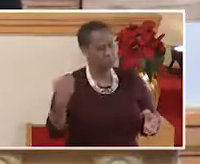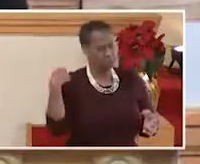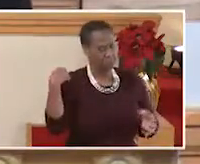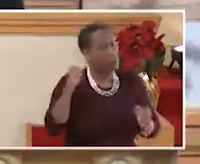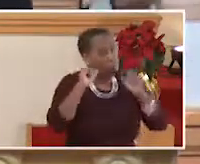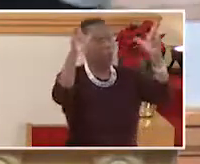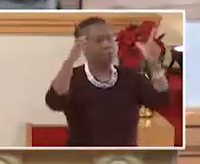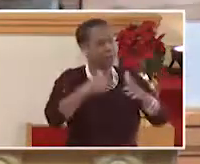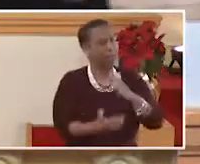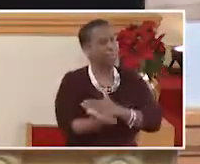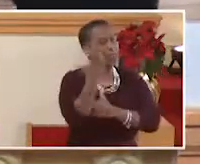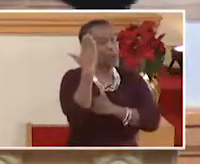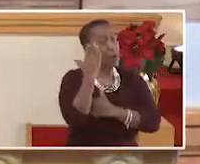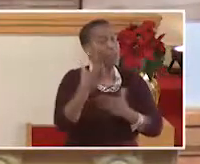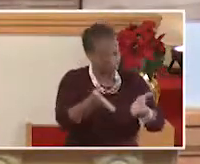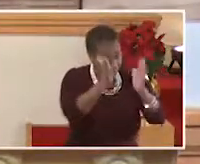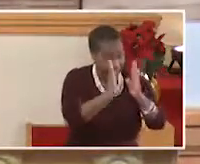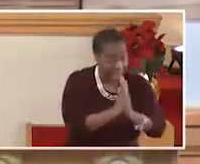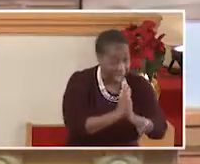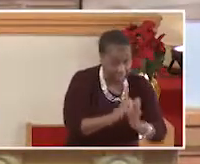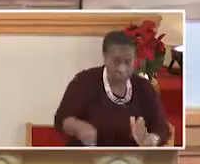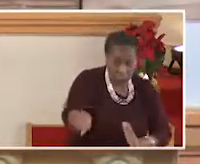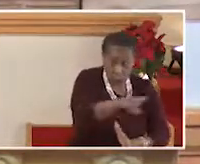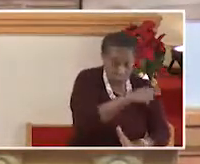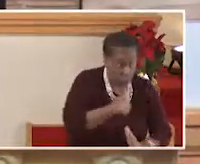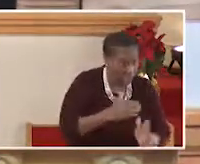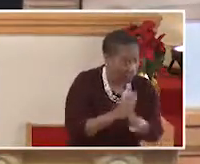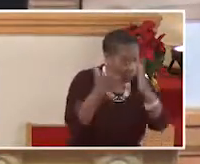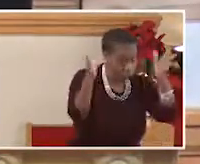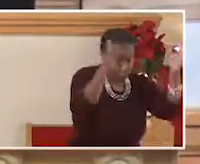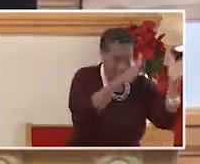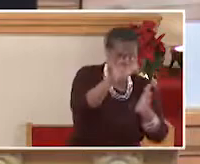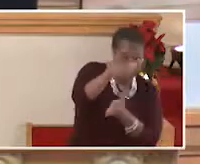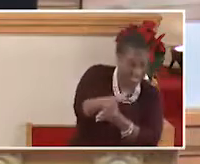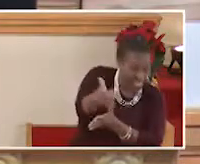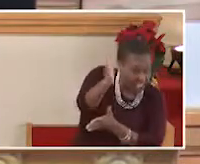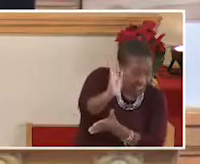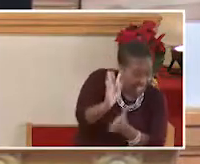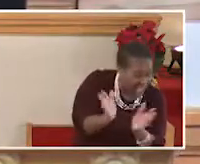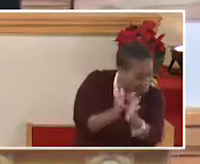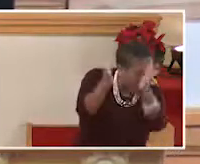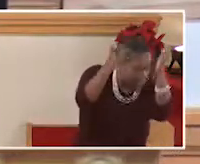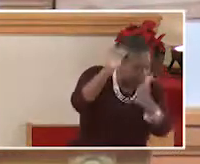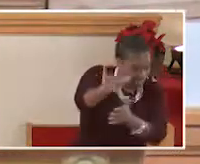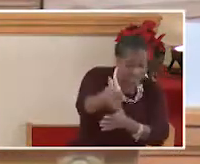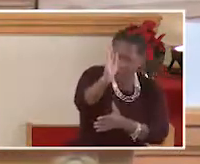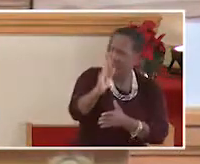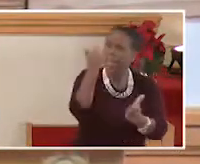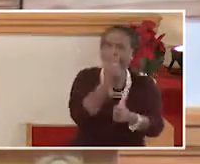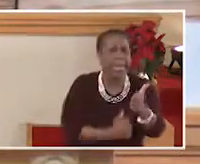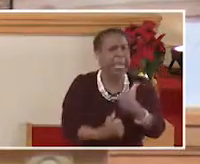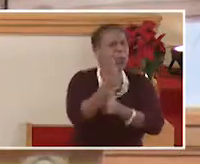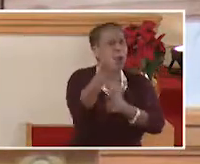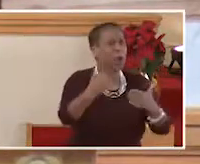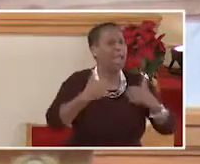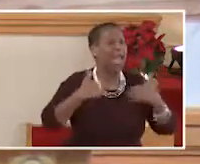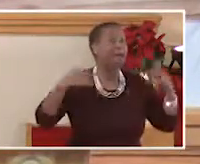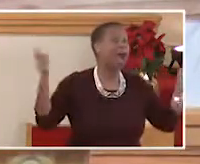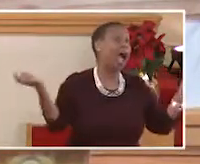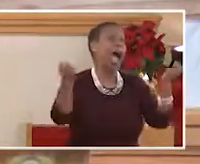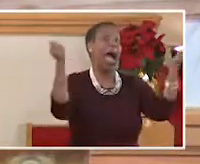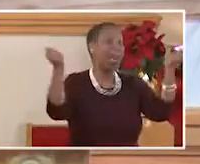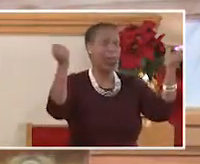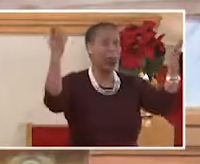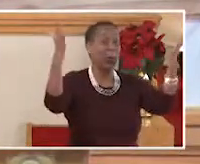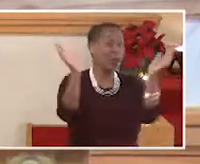us up. And I'm asking if you have any praise for that God on this morning. Anybody here have a hallelujah for